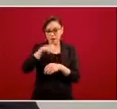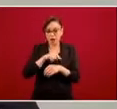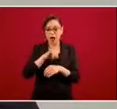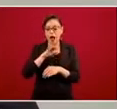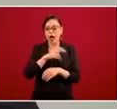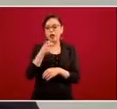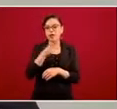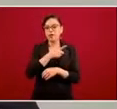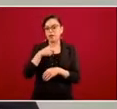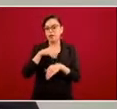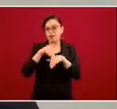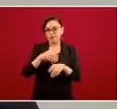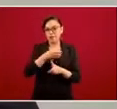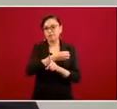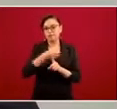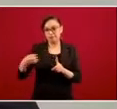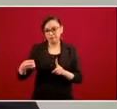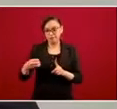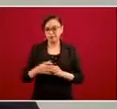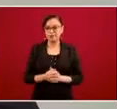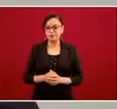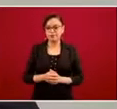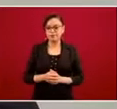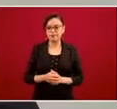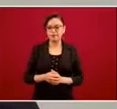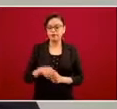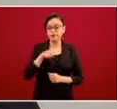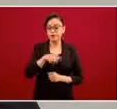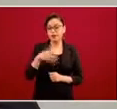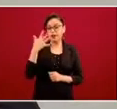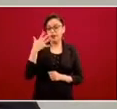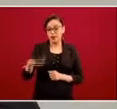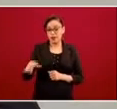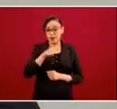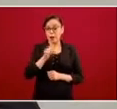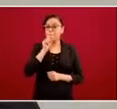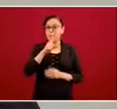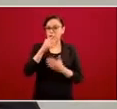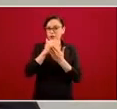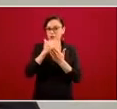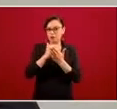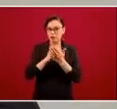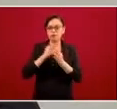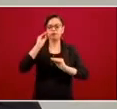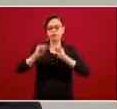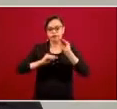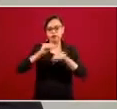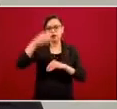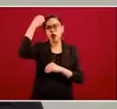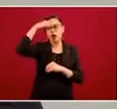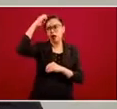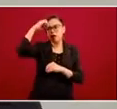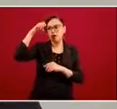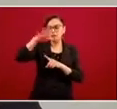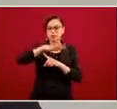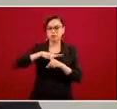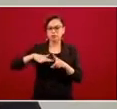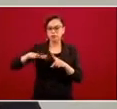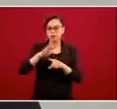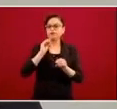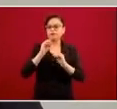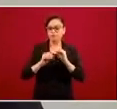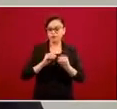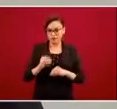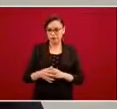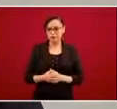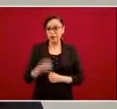simple. It's not a matter of pre-existing conditions alone, just not the fact of having diabetes, obesity, hypertension,